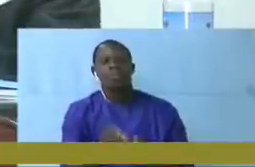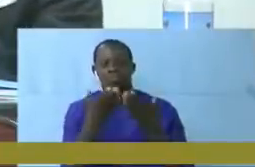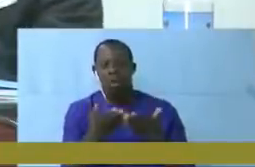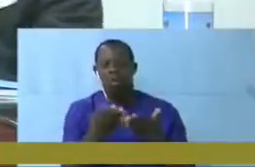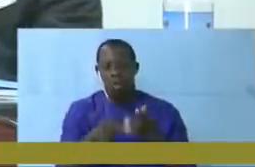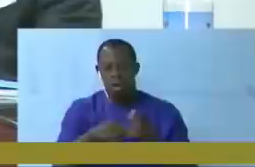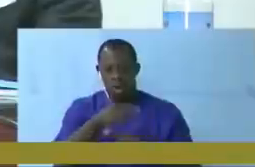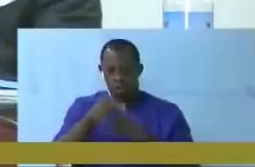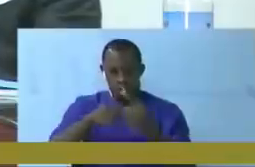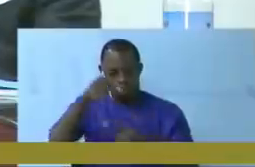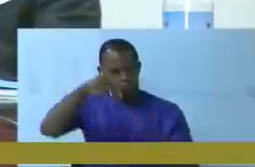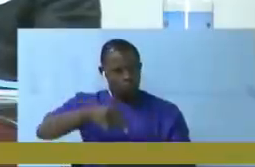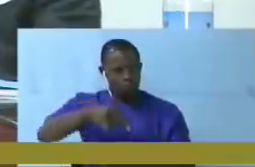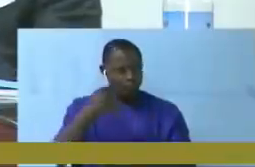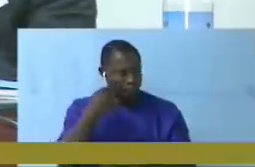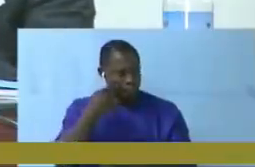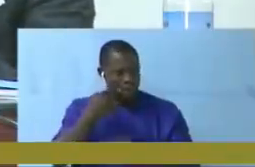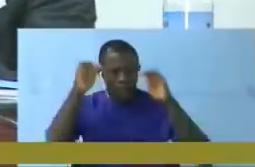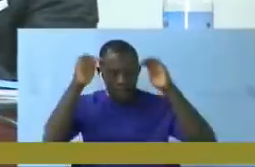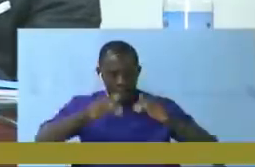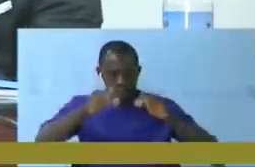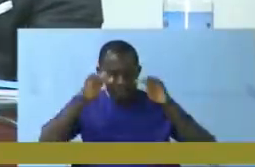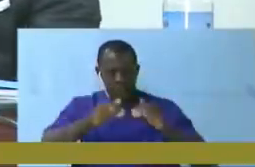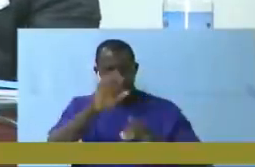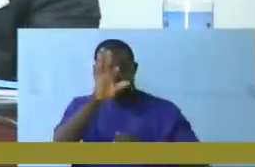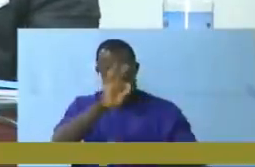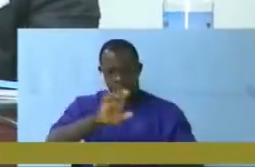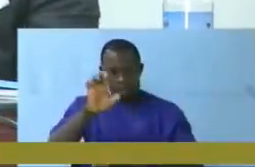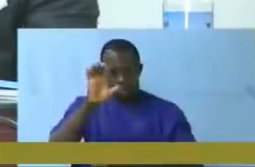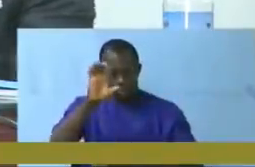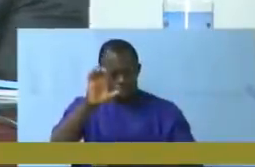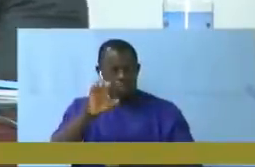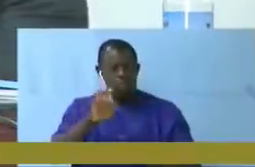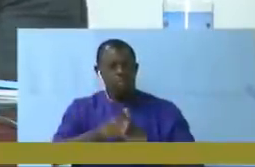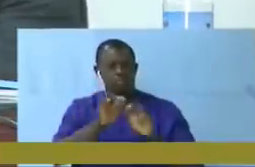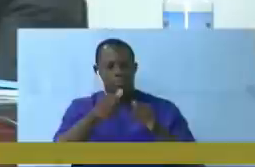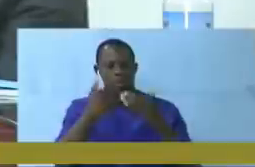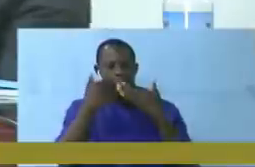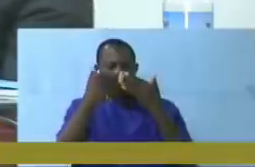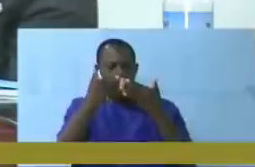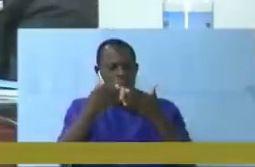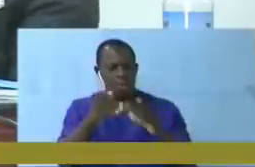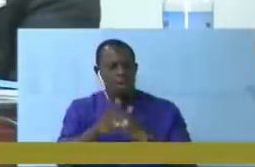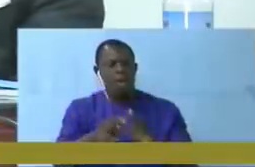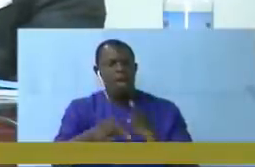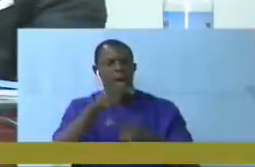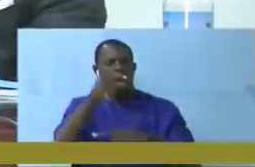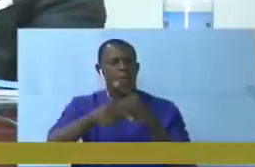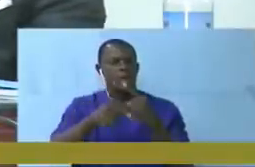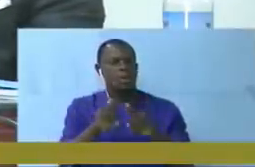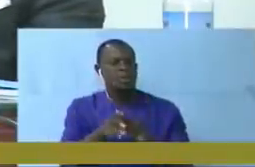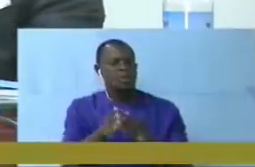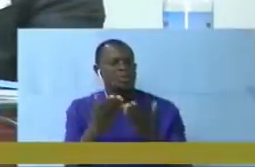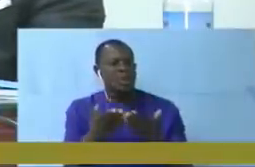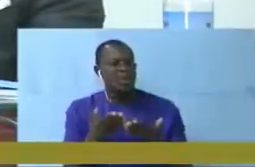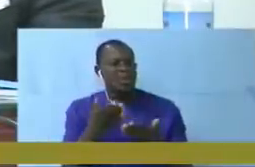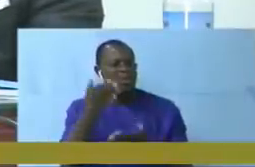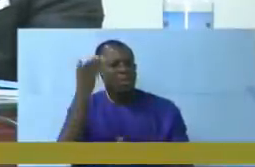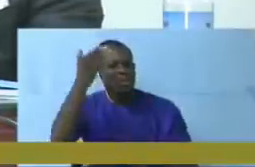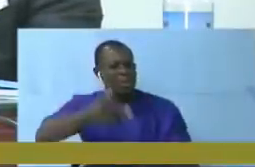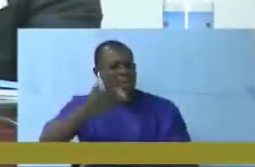this hearing, could you tell us the fate of the